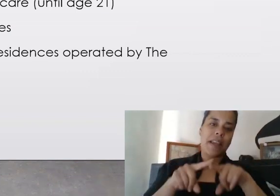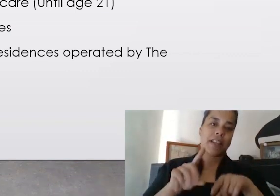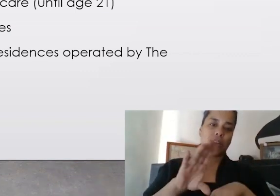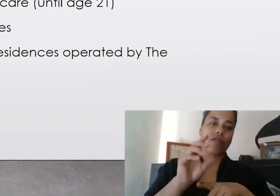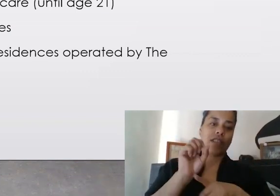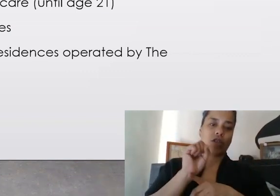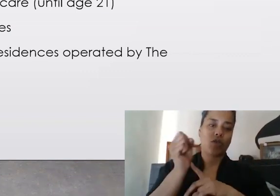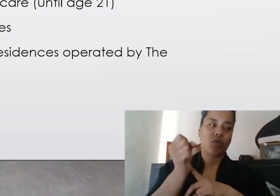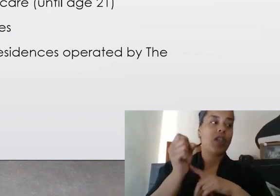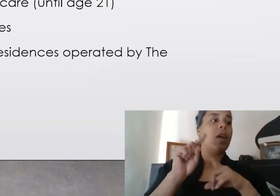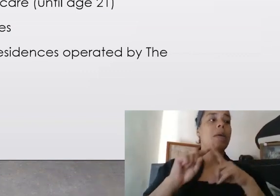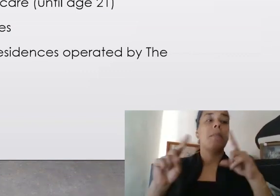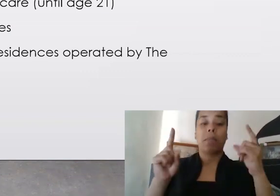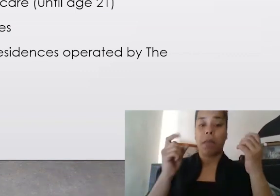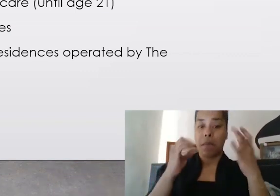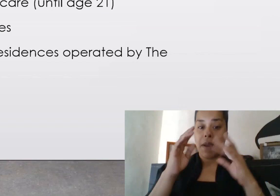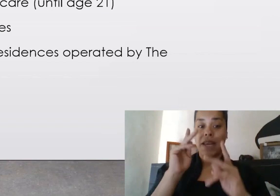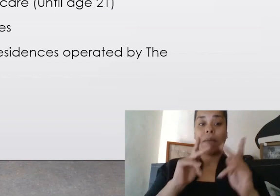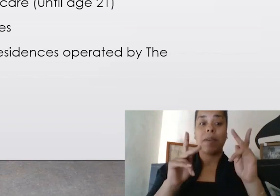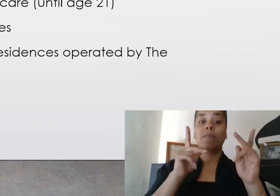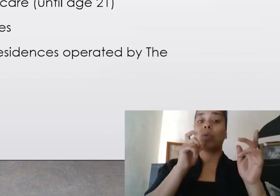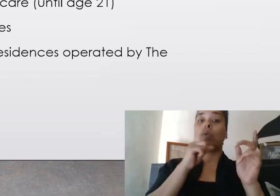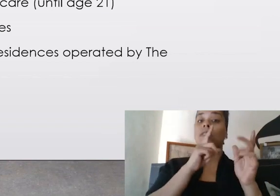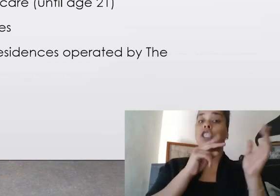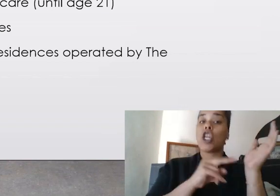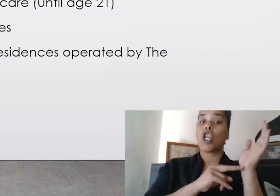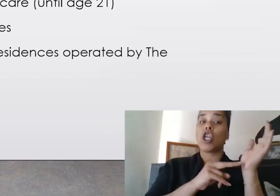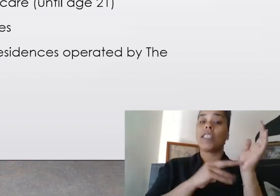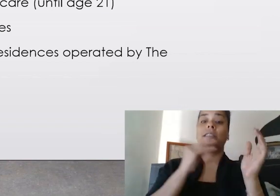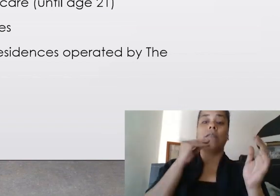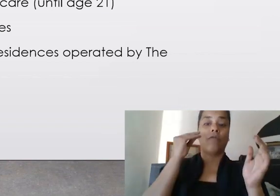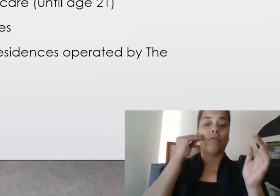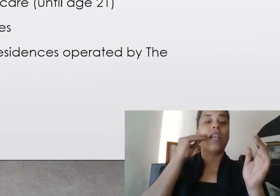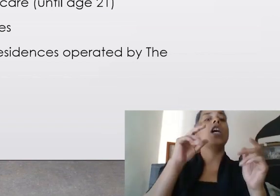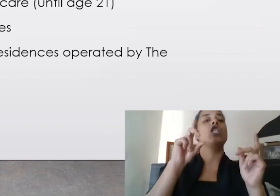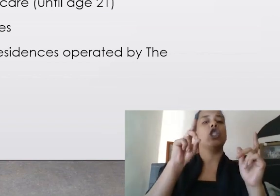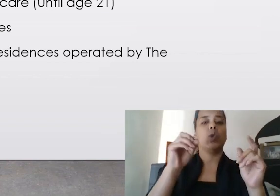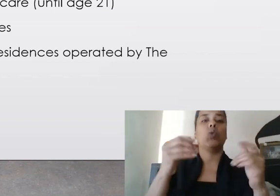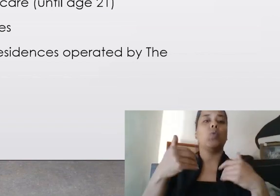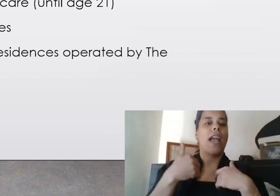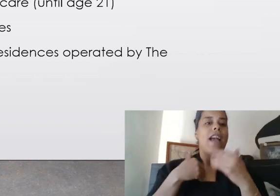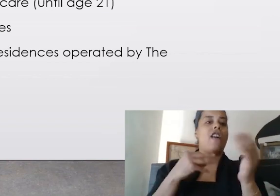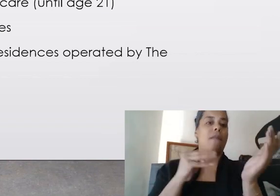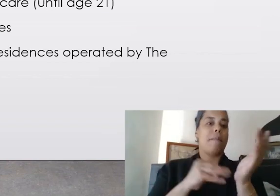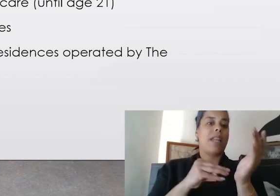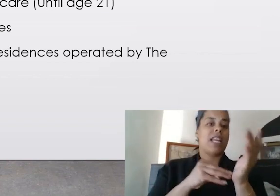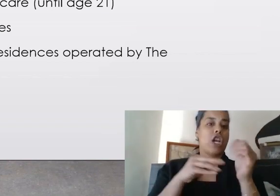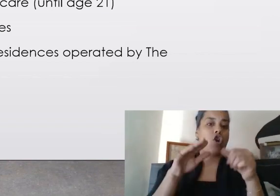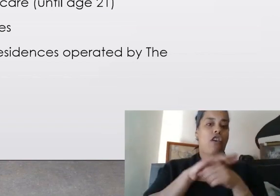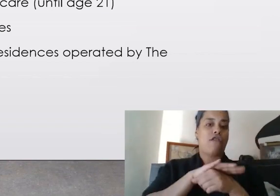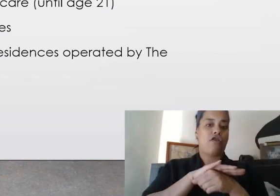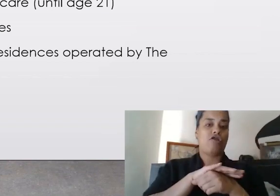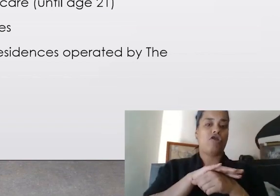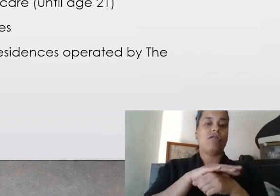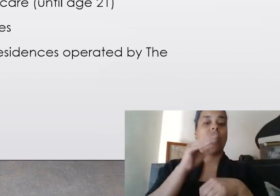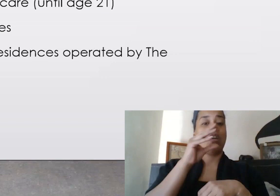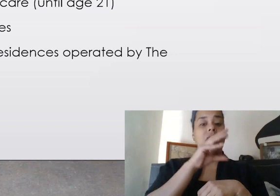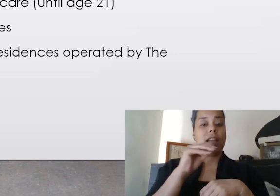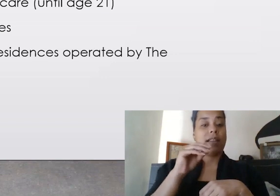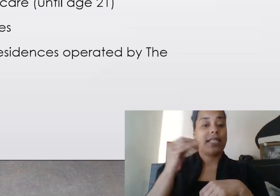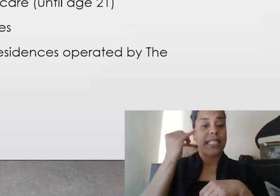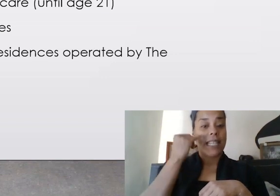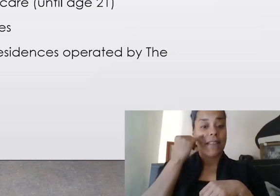lot of individuals who are in nursing homes do have Medicaid coverage. And if you are